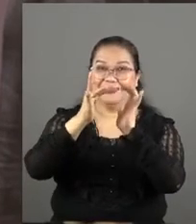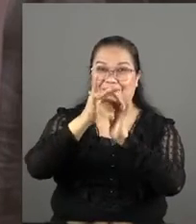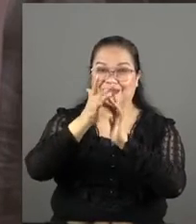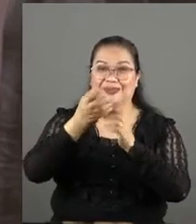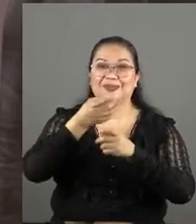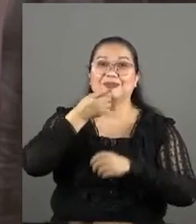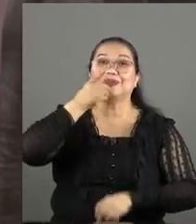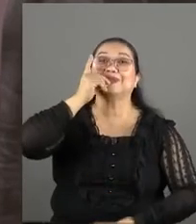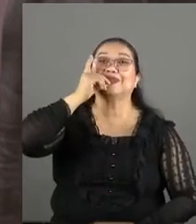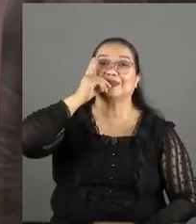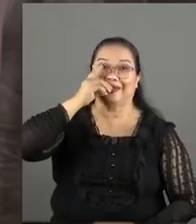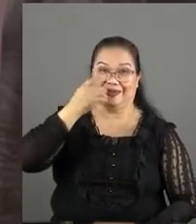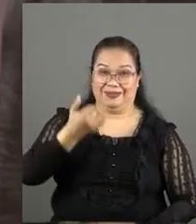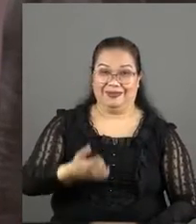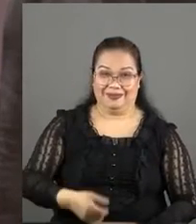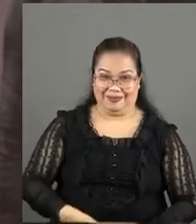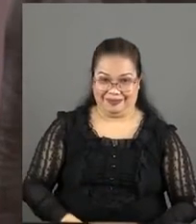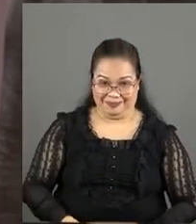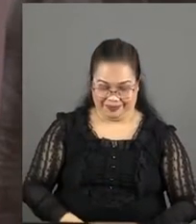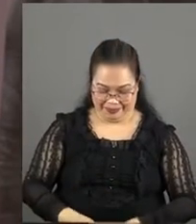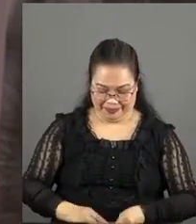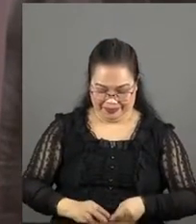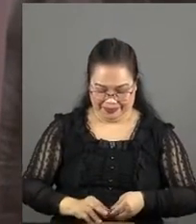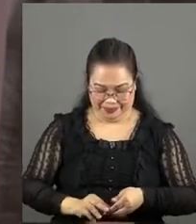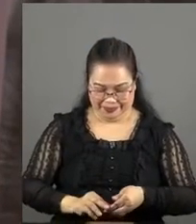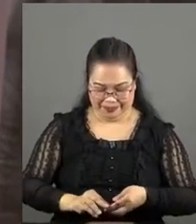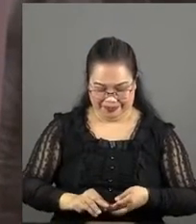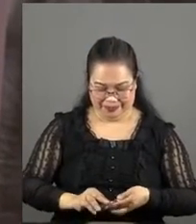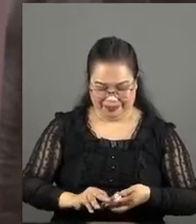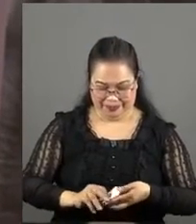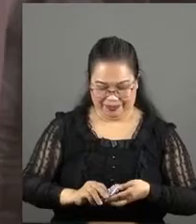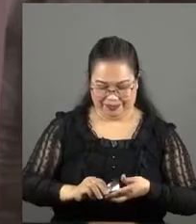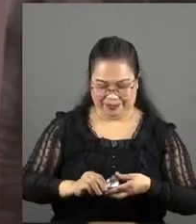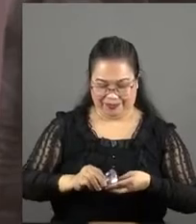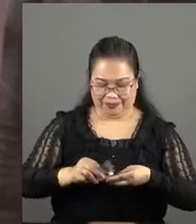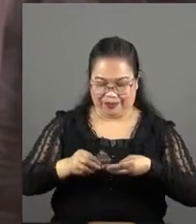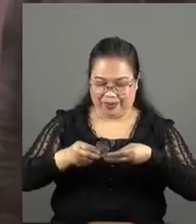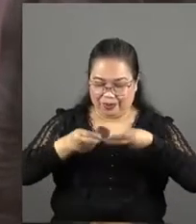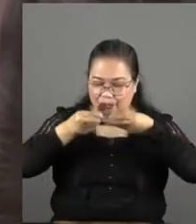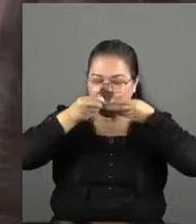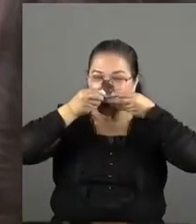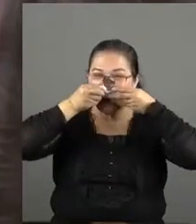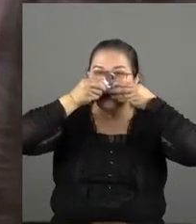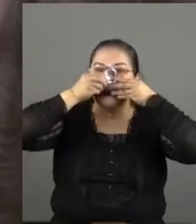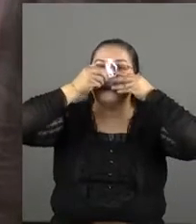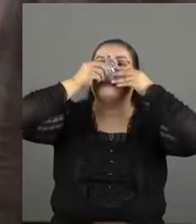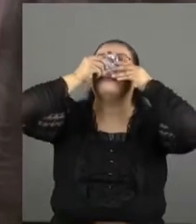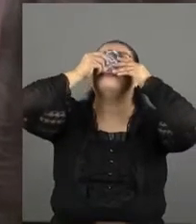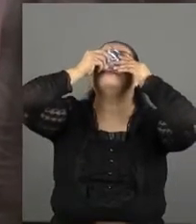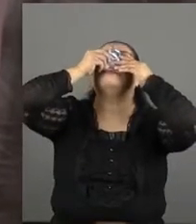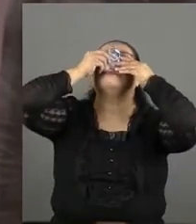we partake of this.